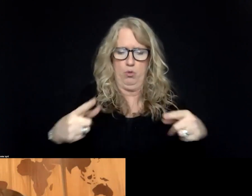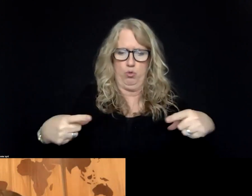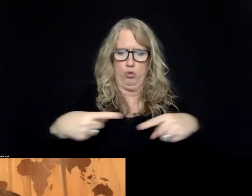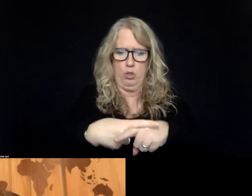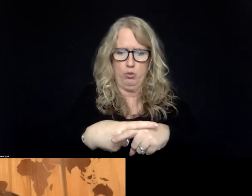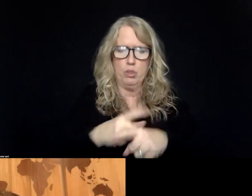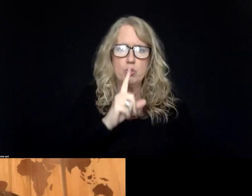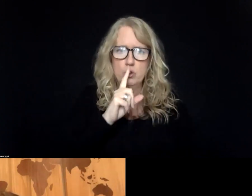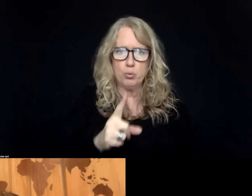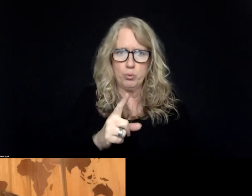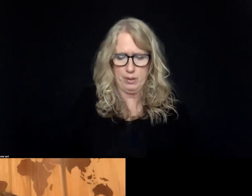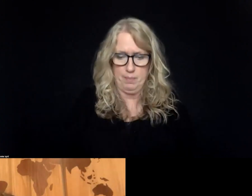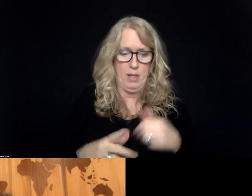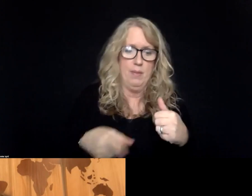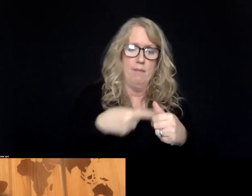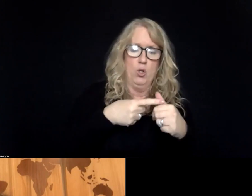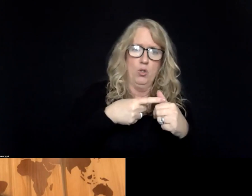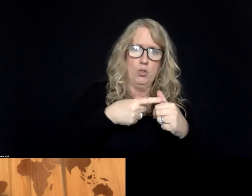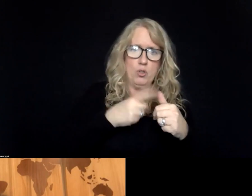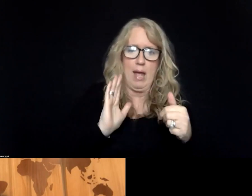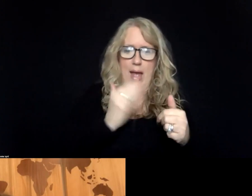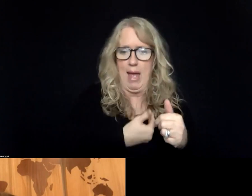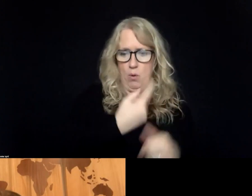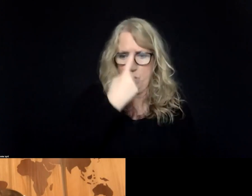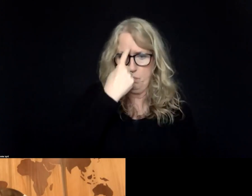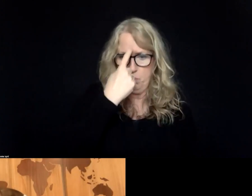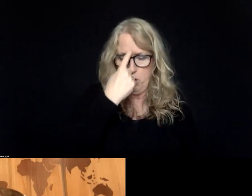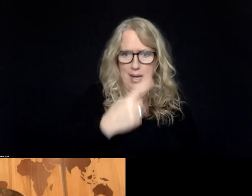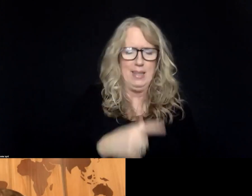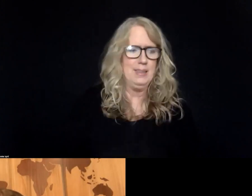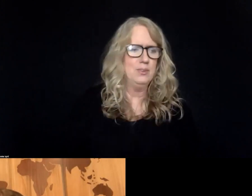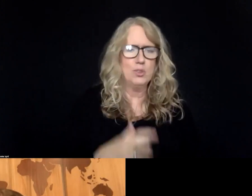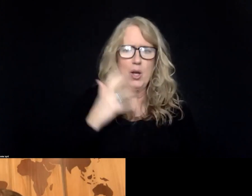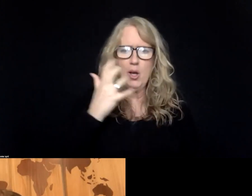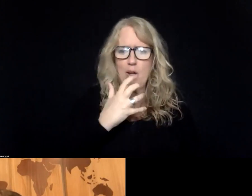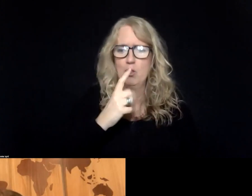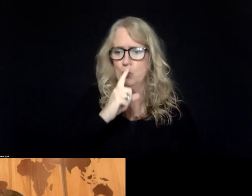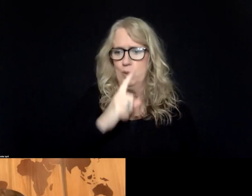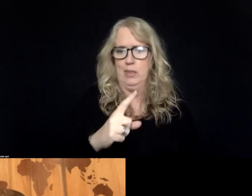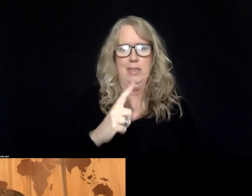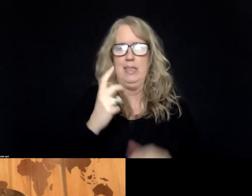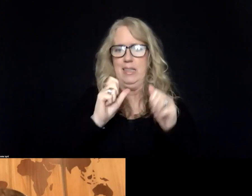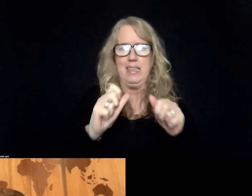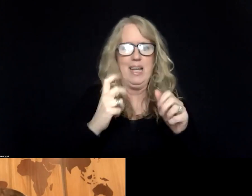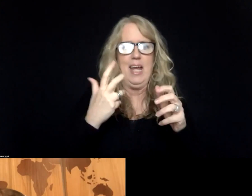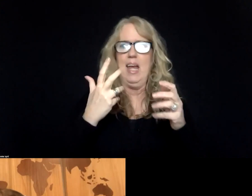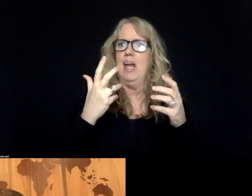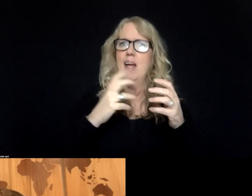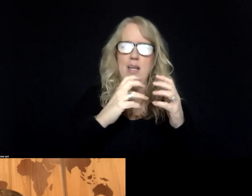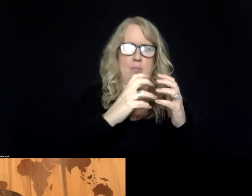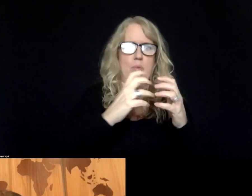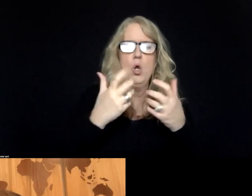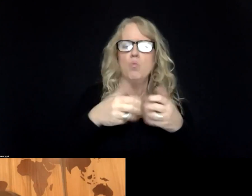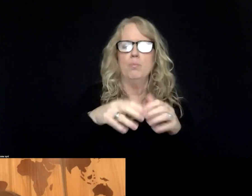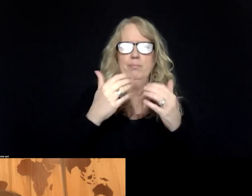truths. The first one being our brains are incredibly wired for breaking the world into us's and